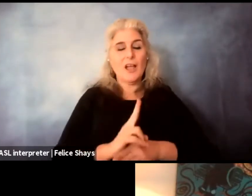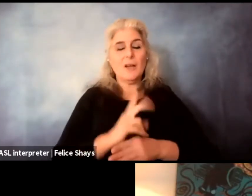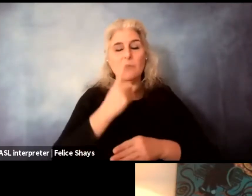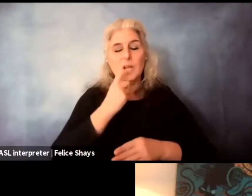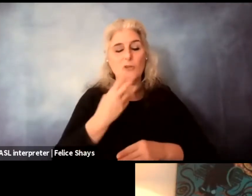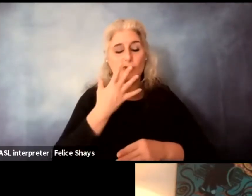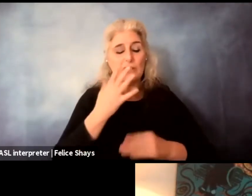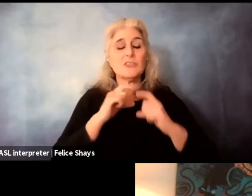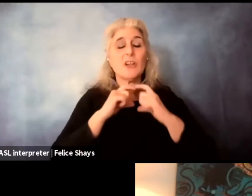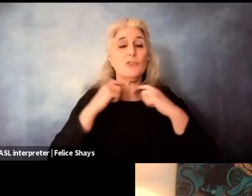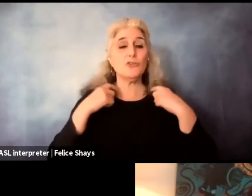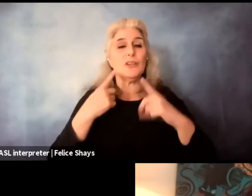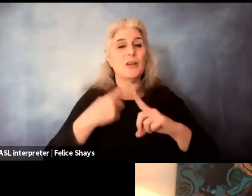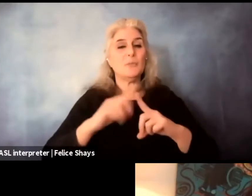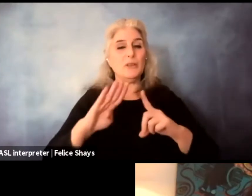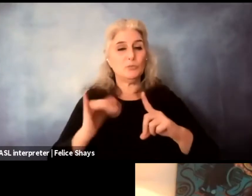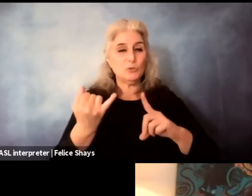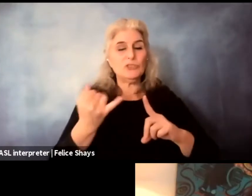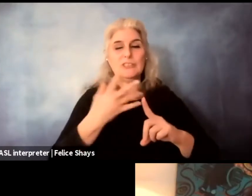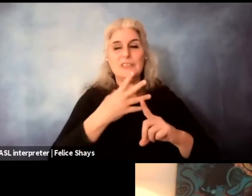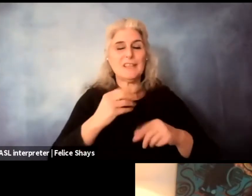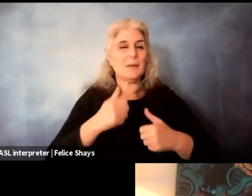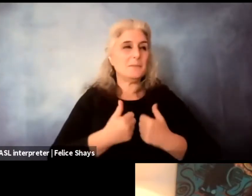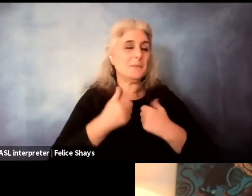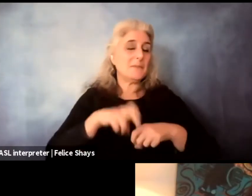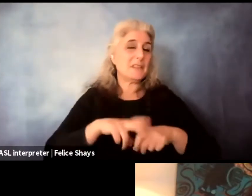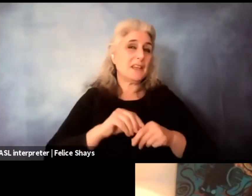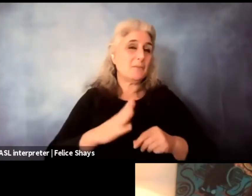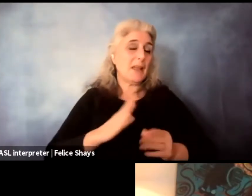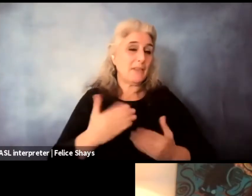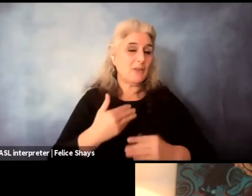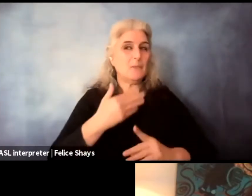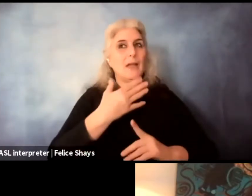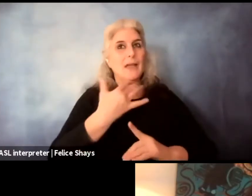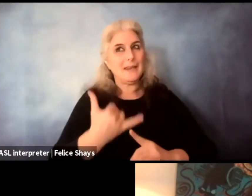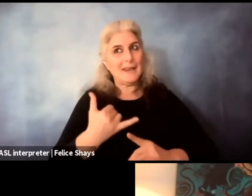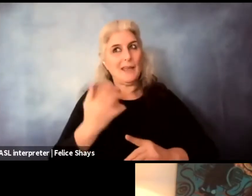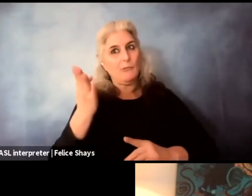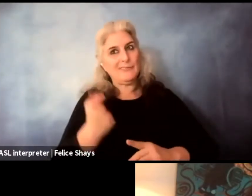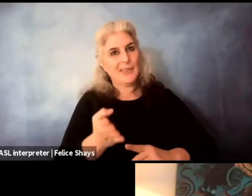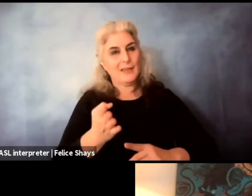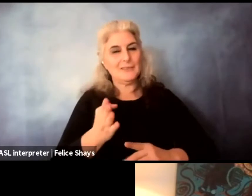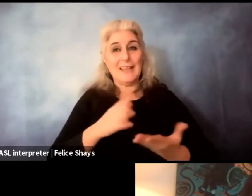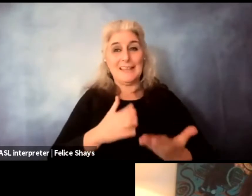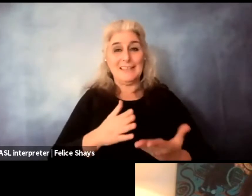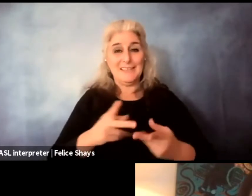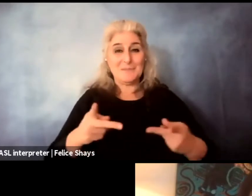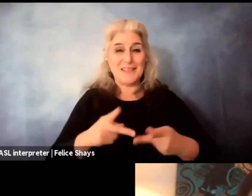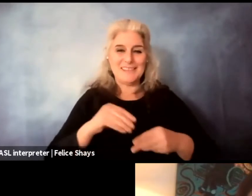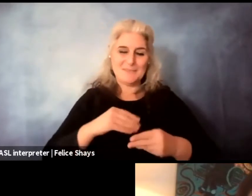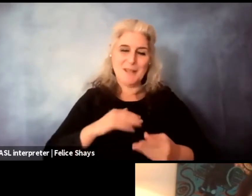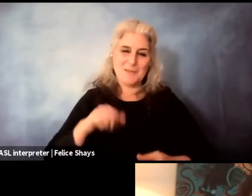and I'm sitting in my living room / now kitchen space in my apartment.